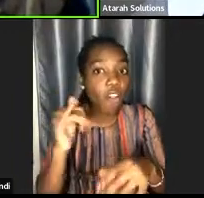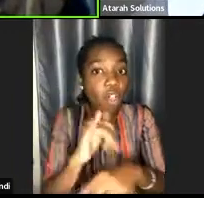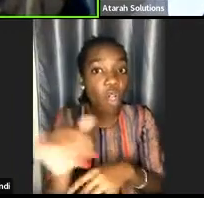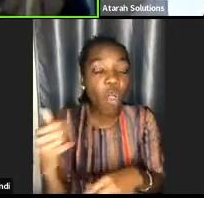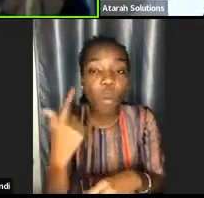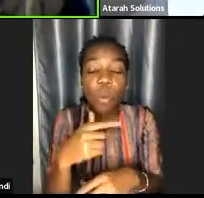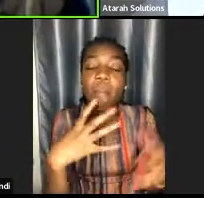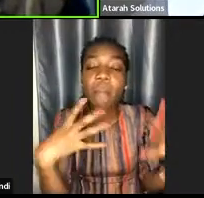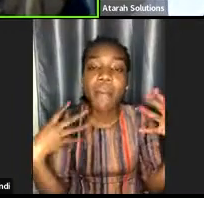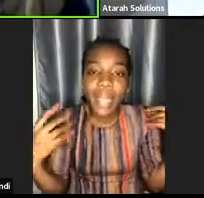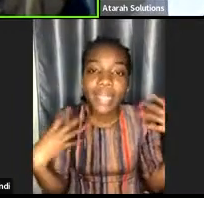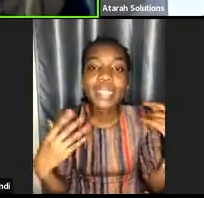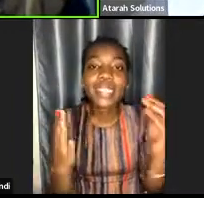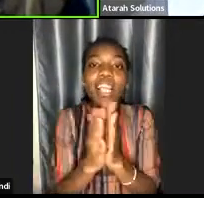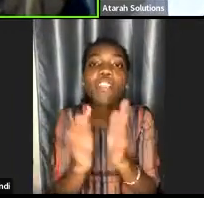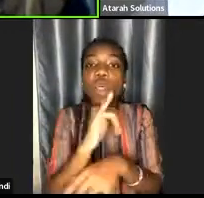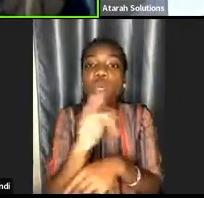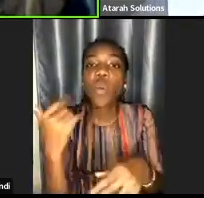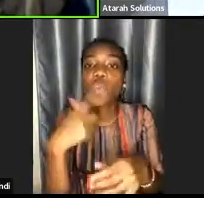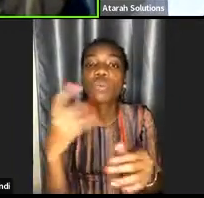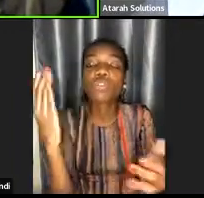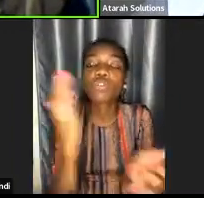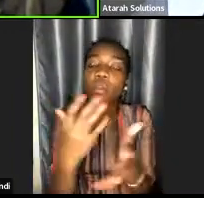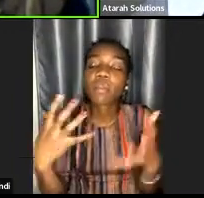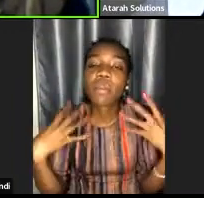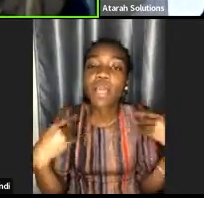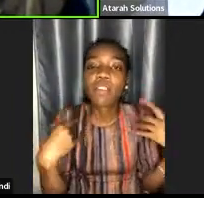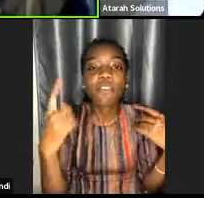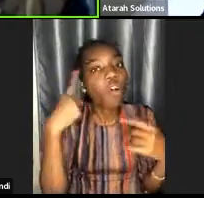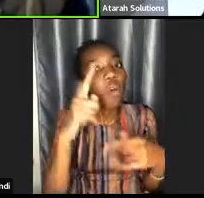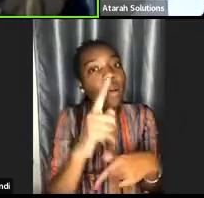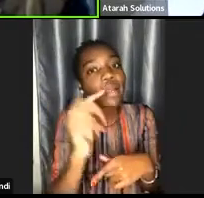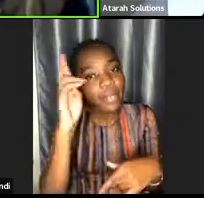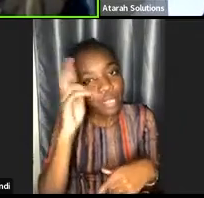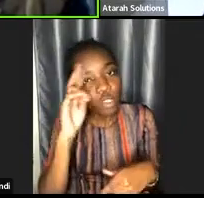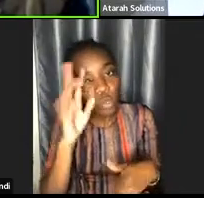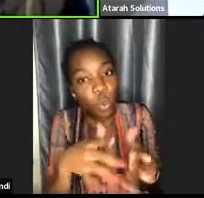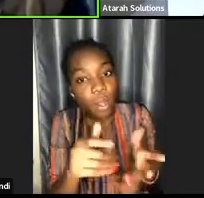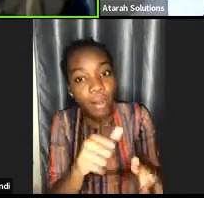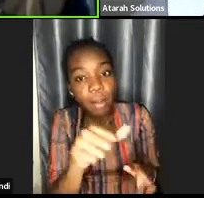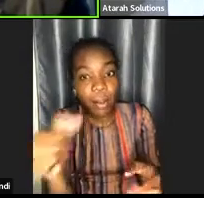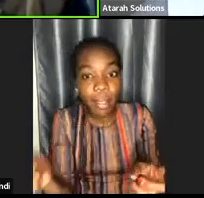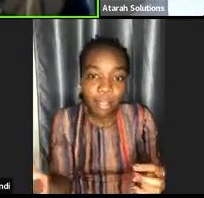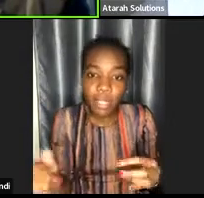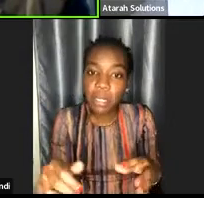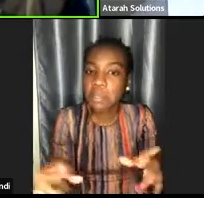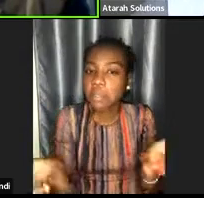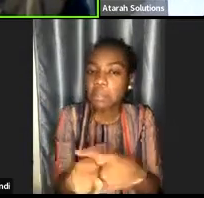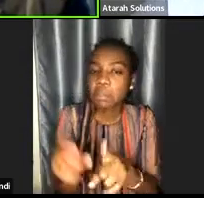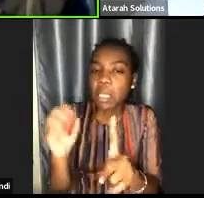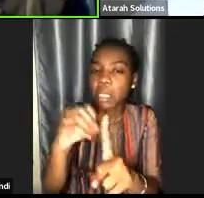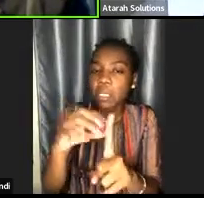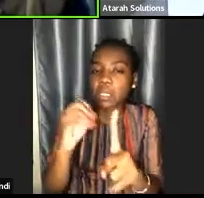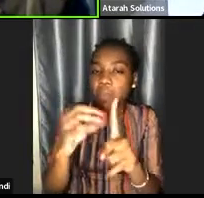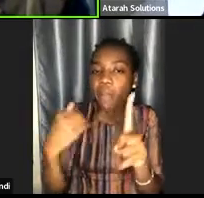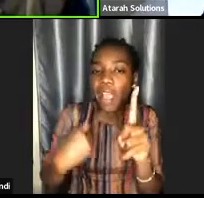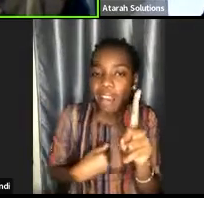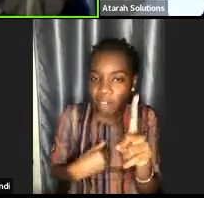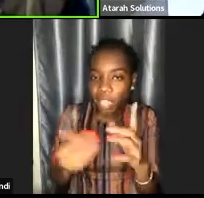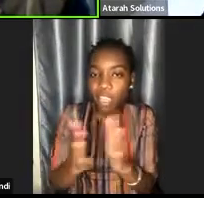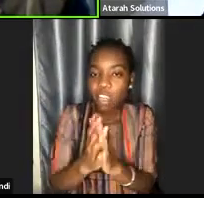stopped practicing for one reason or the other. We also offer mentorship and also courses